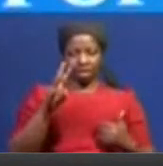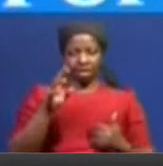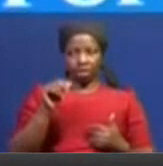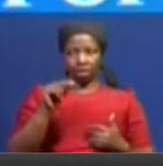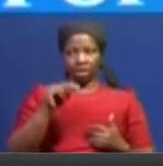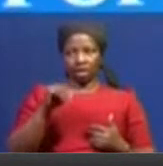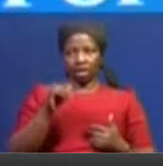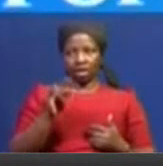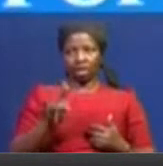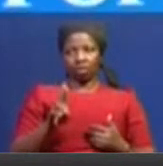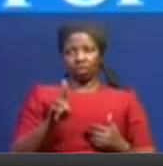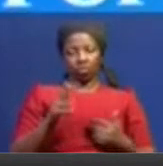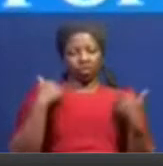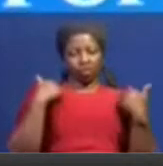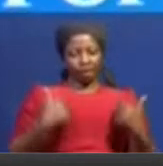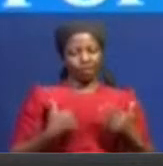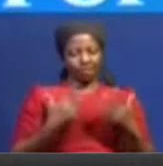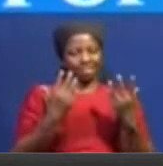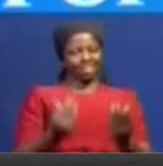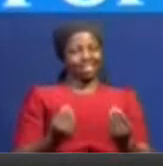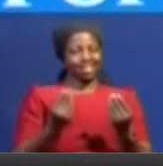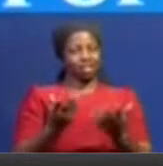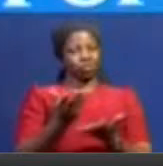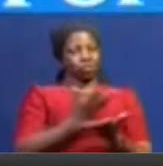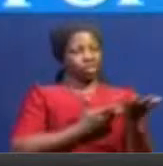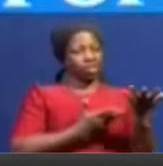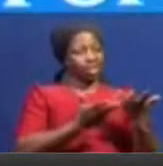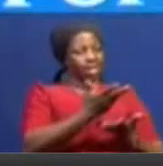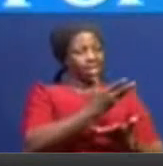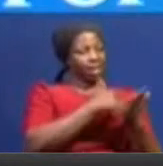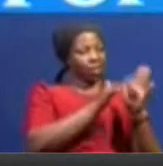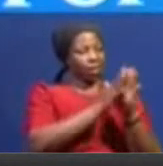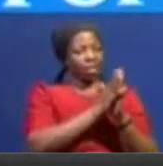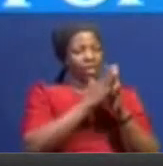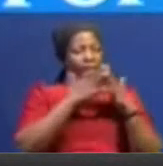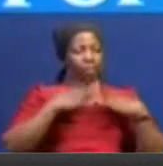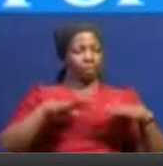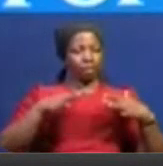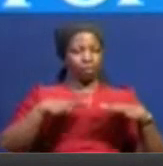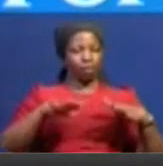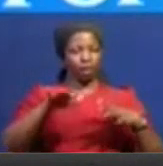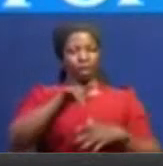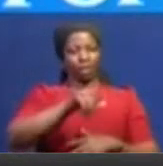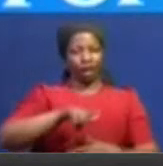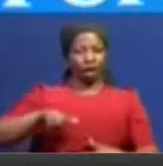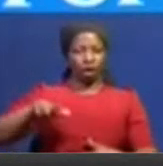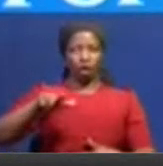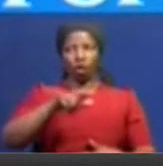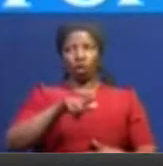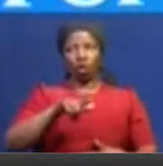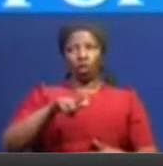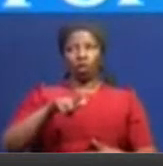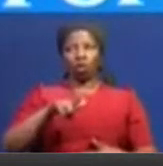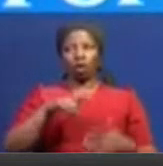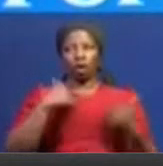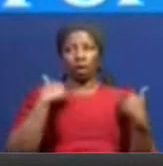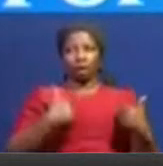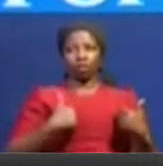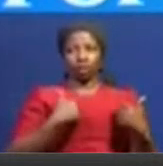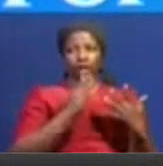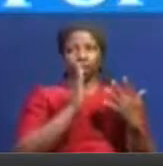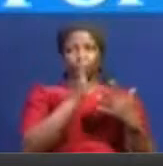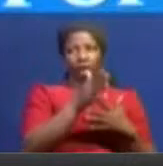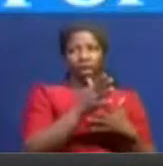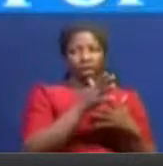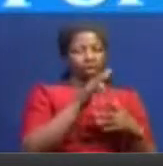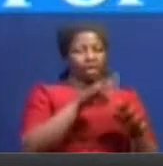easy to interact. I find it very easy to interact with Wanjiku on the ground, to the extent that I will leave this room, wear a pair of jeans, and